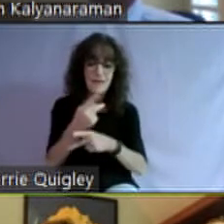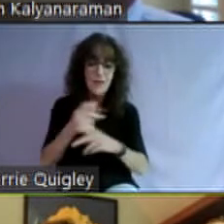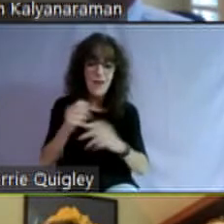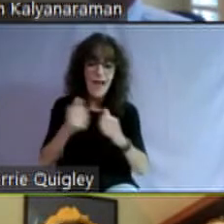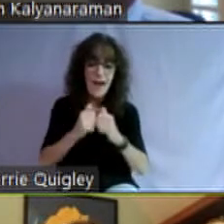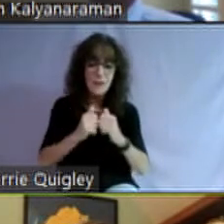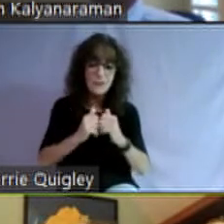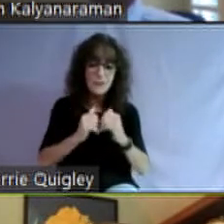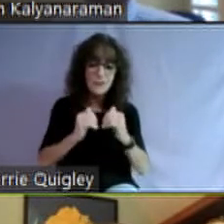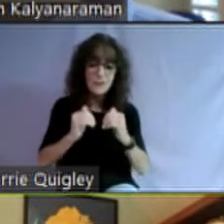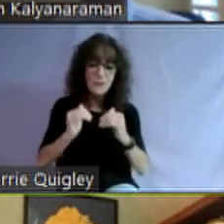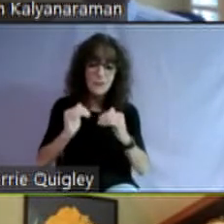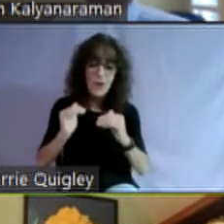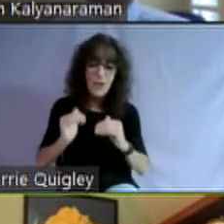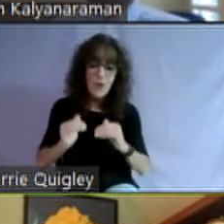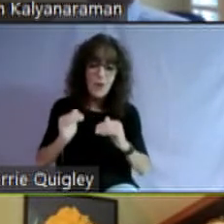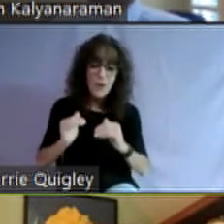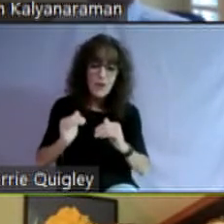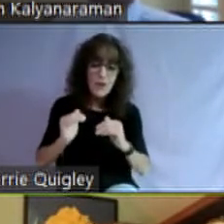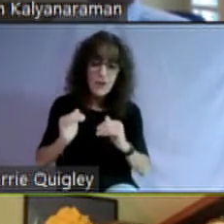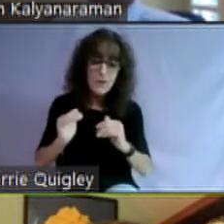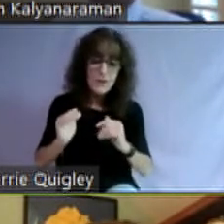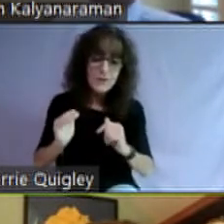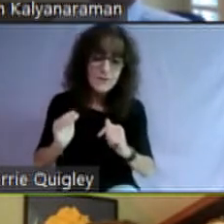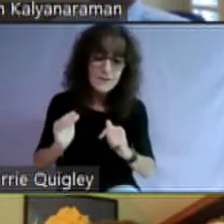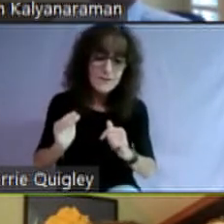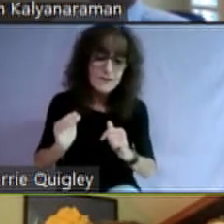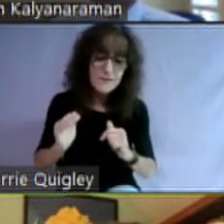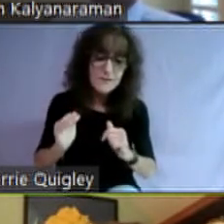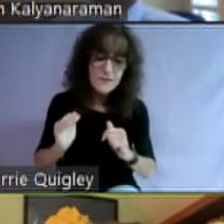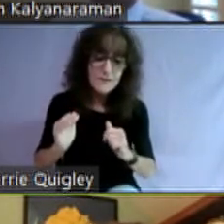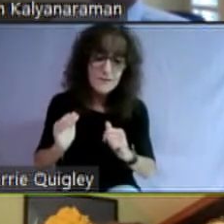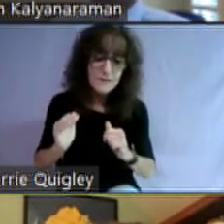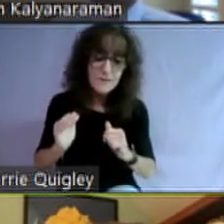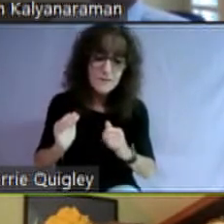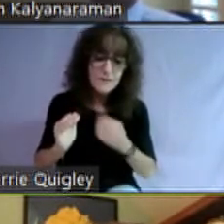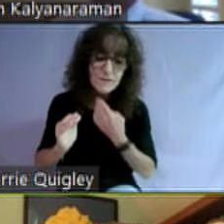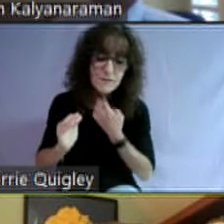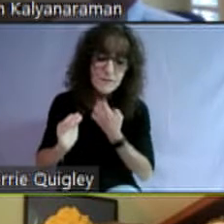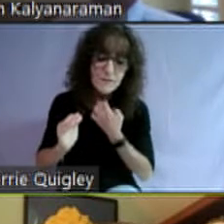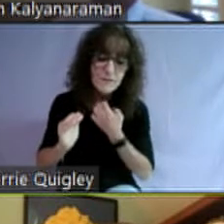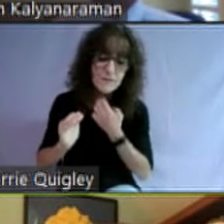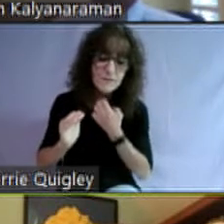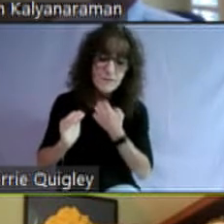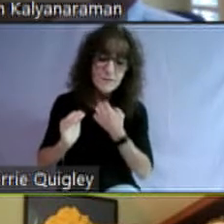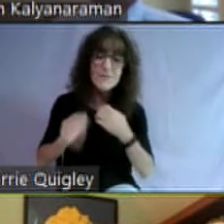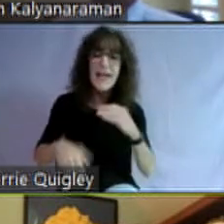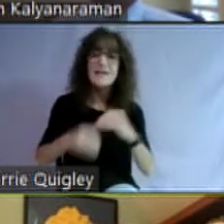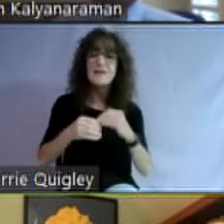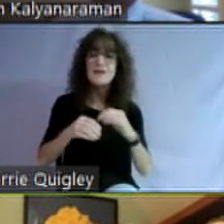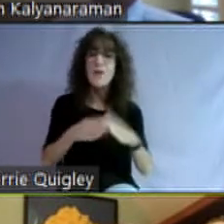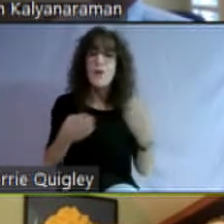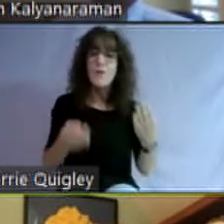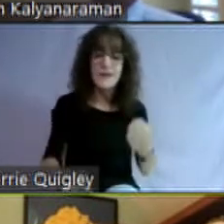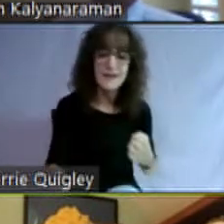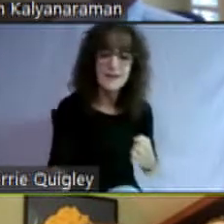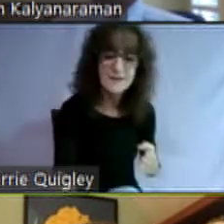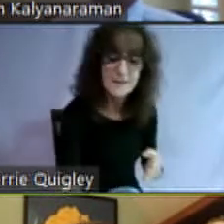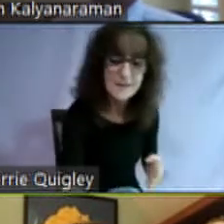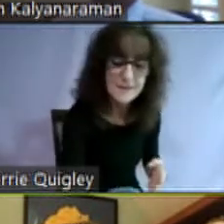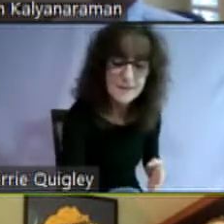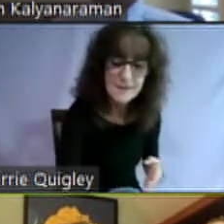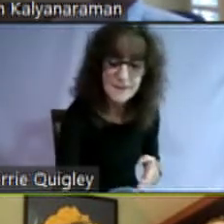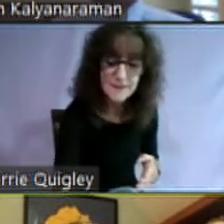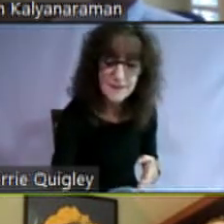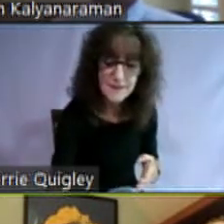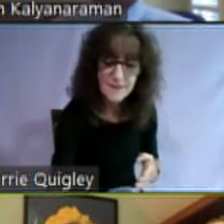case rate, not add to it by additional openings. So it's as simple as that. Anything to add